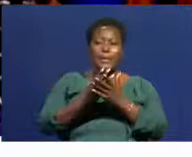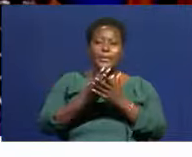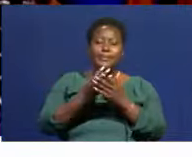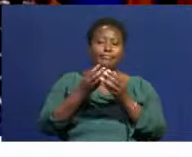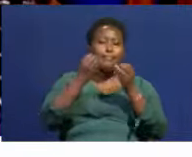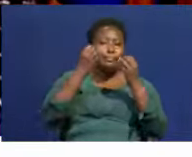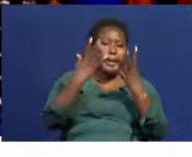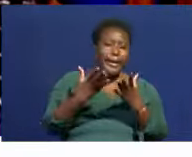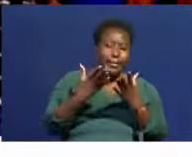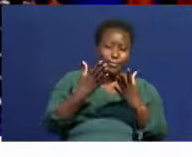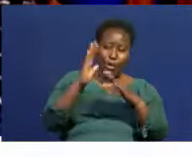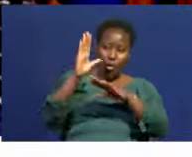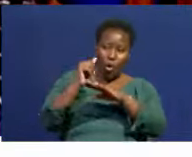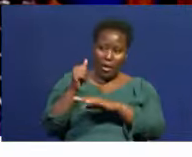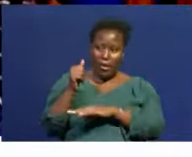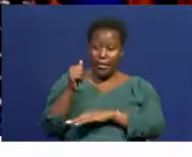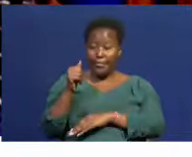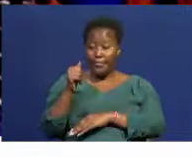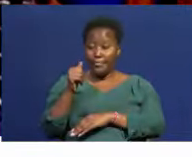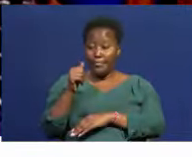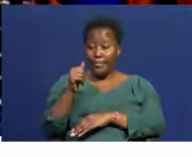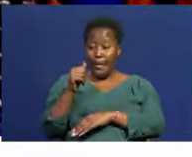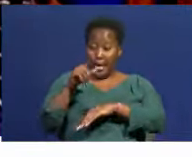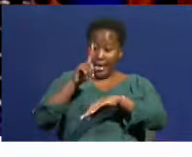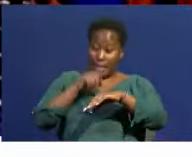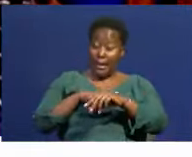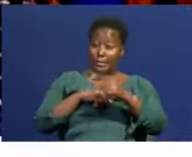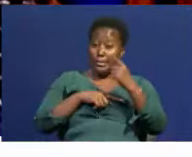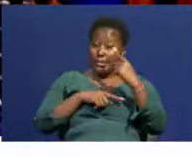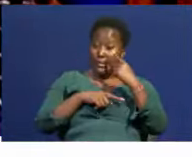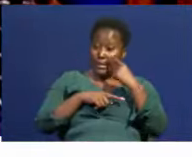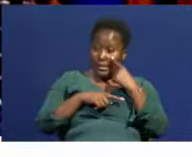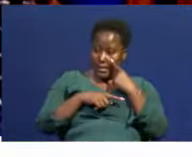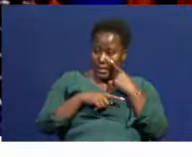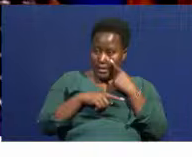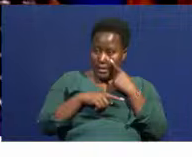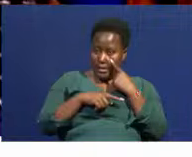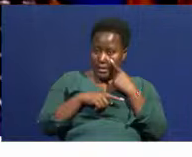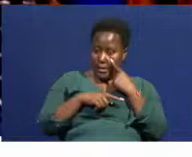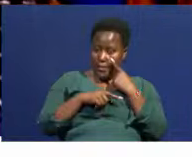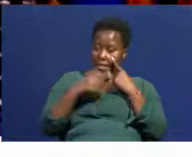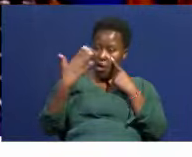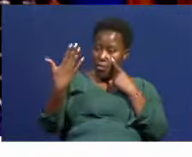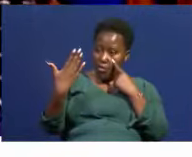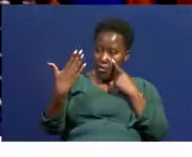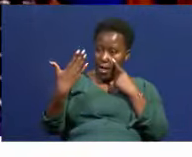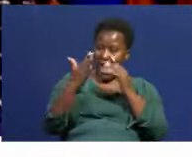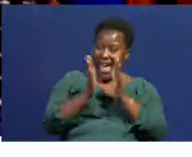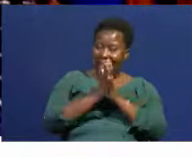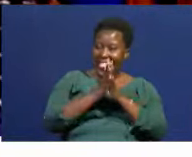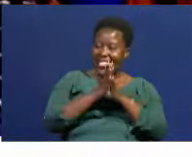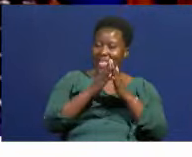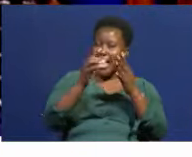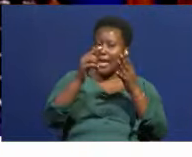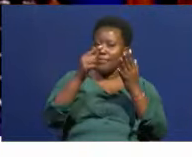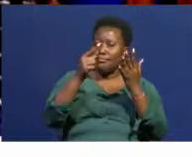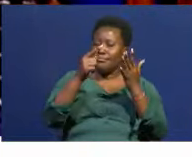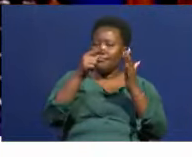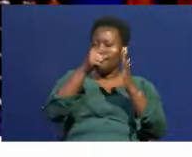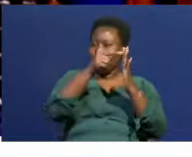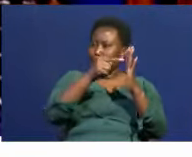to be called by each party. Once we see the documentation and the list of witnesses,